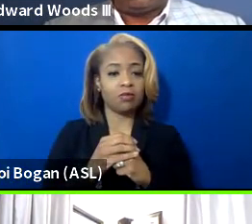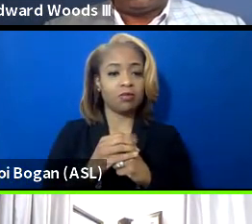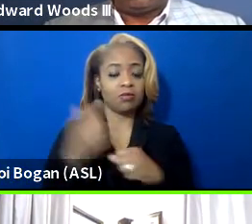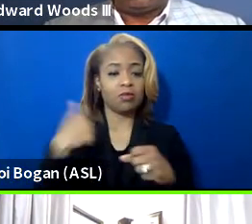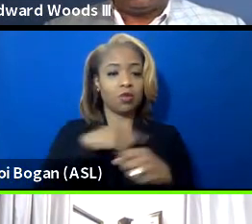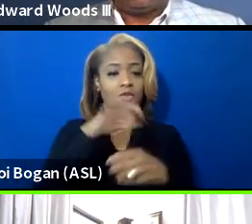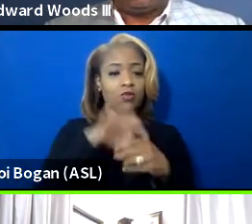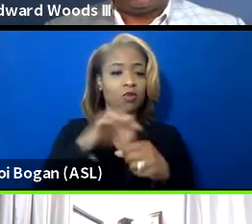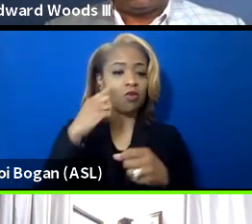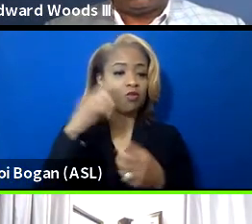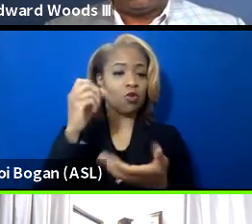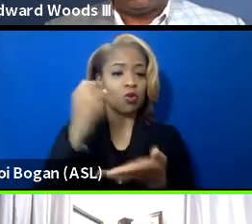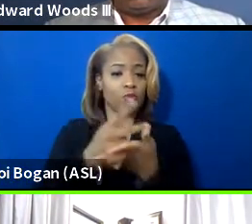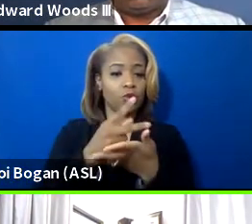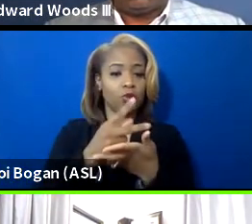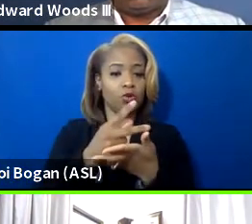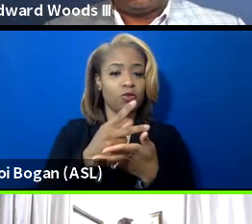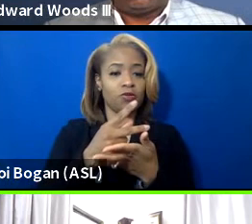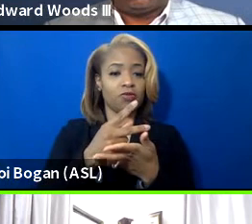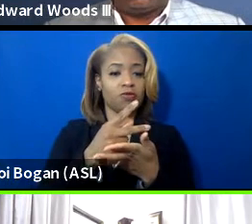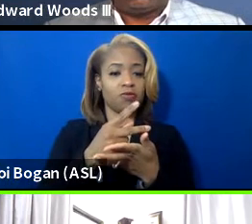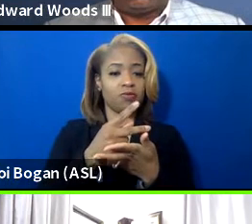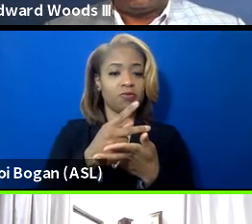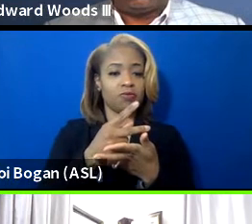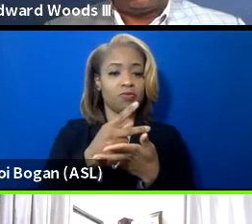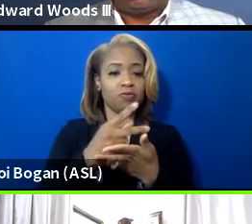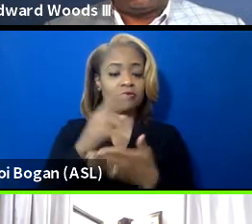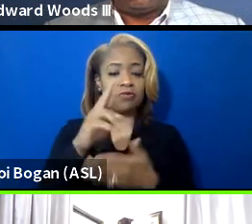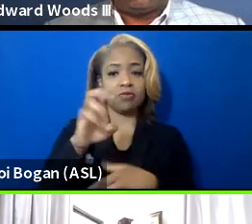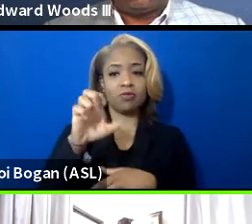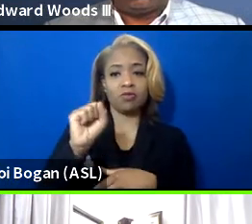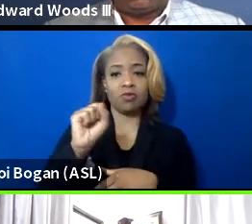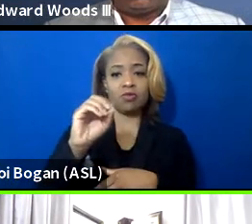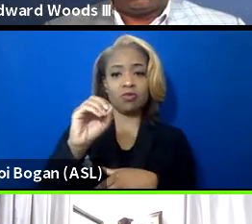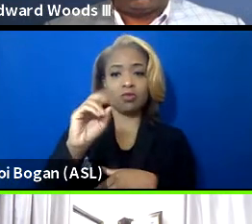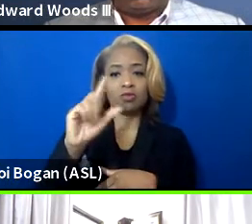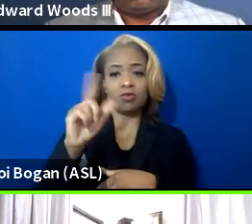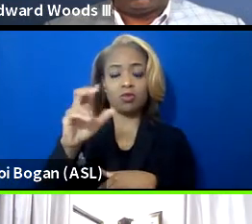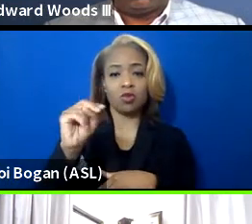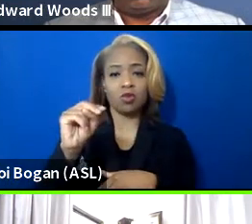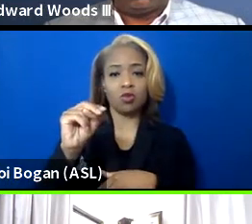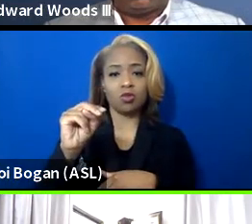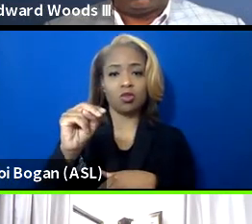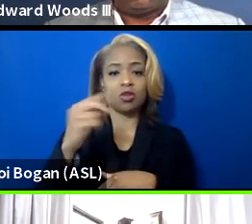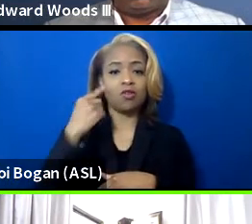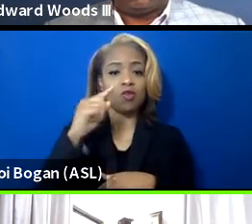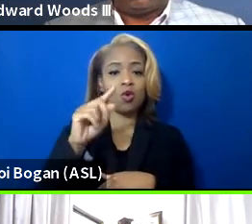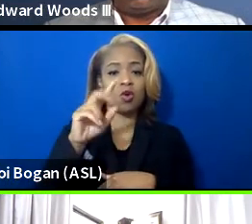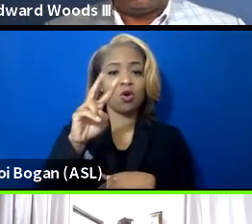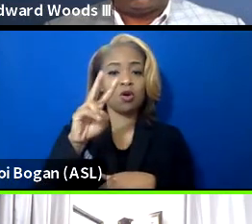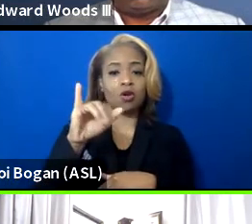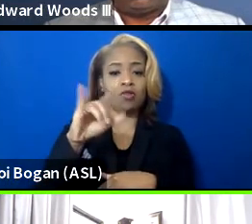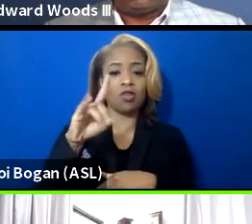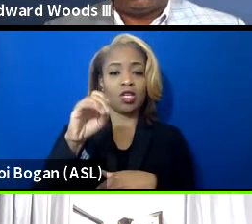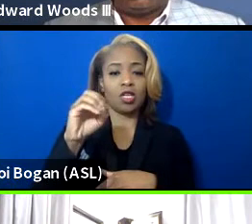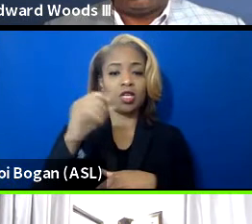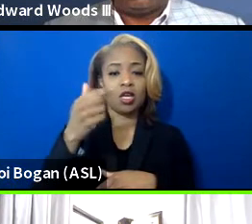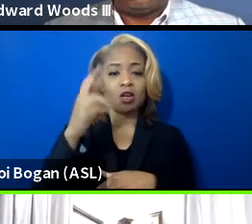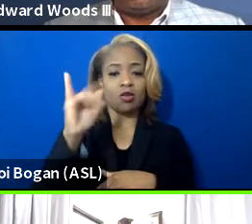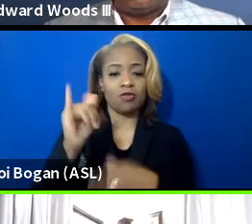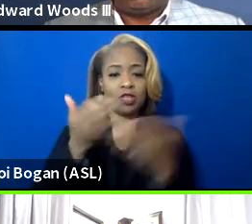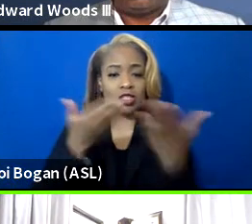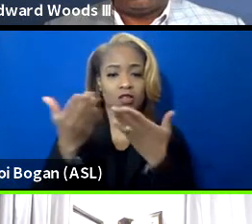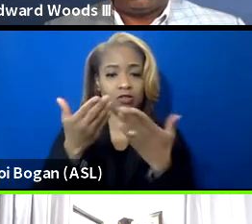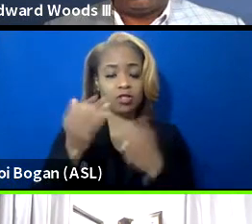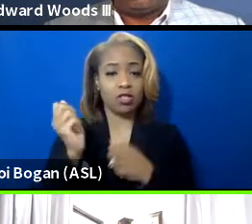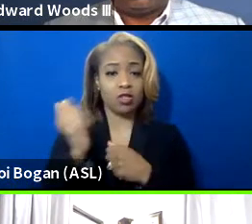vote to approve the resolution for the offer contract for videographer services. All those